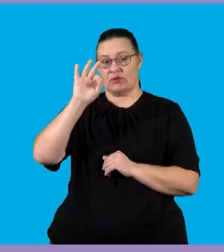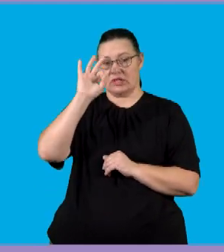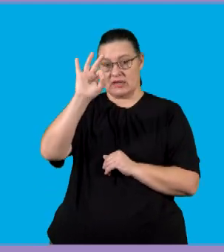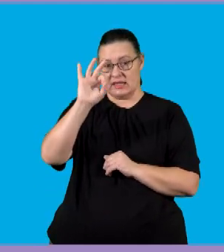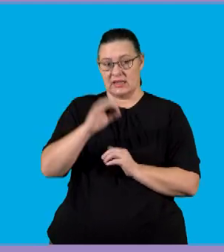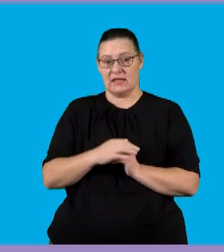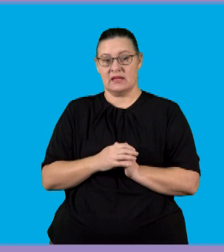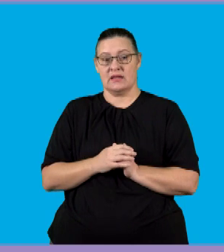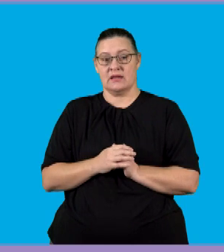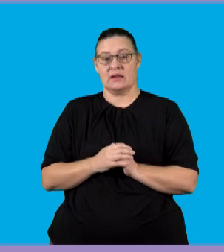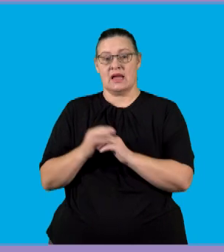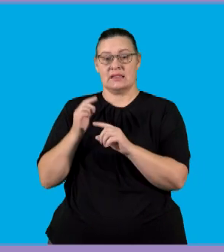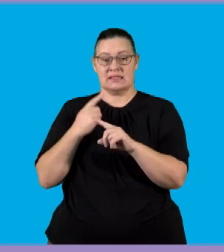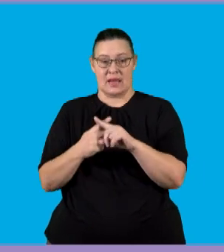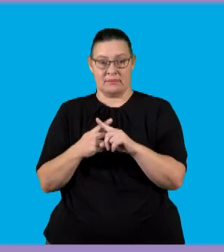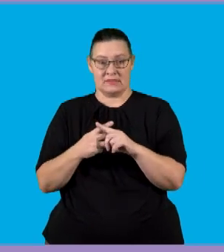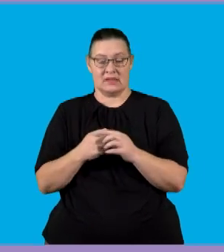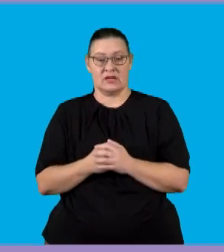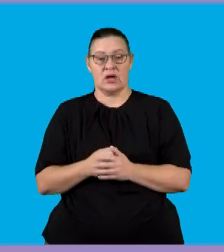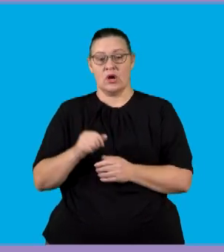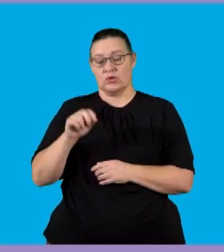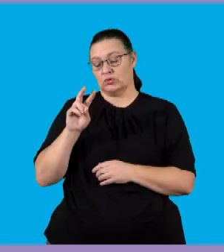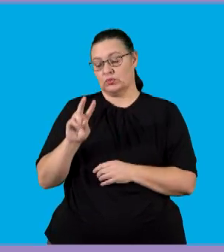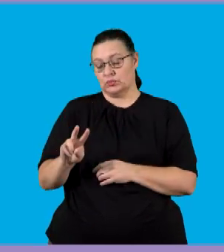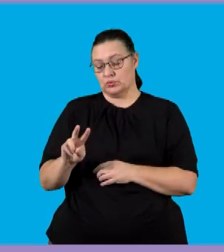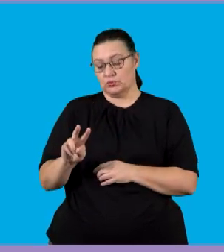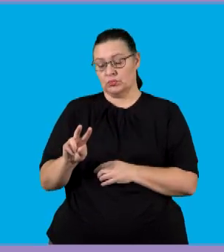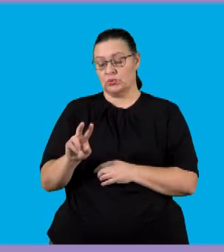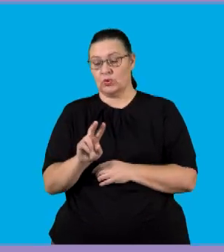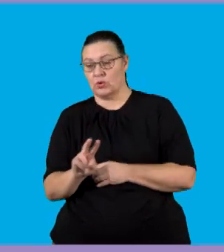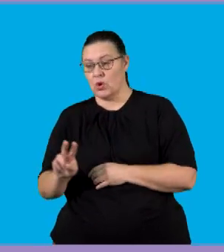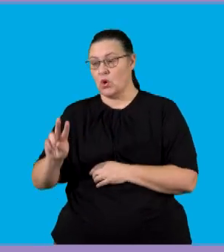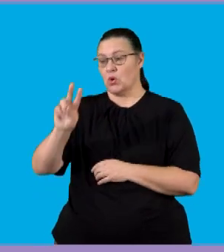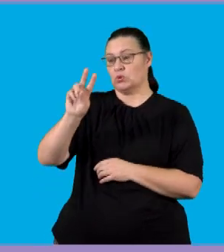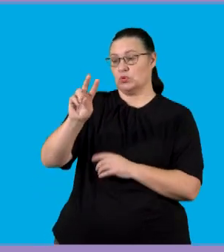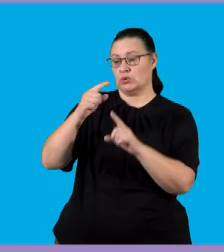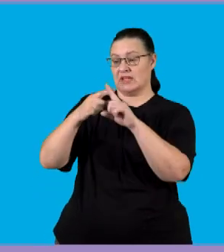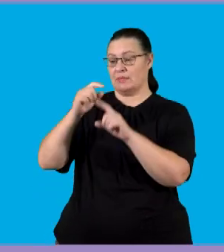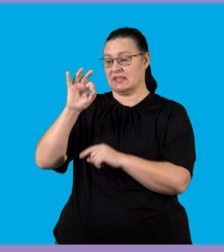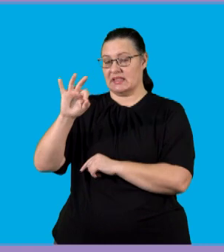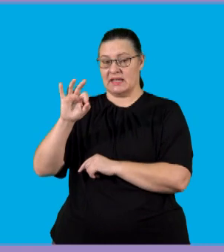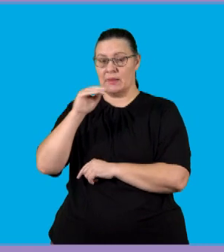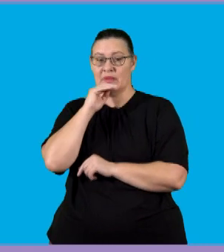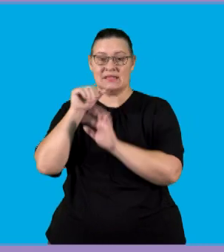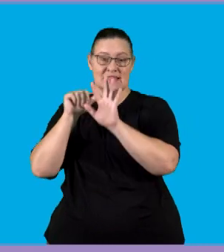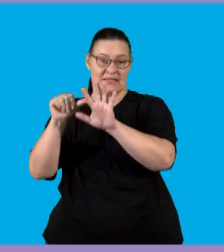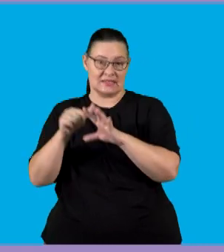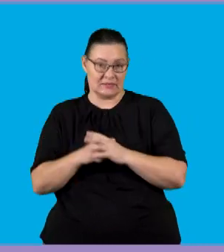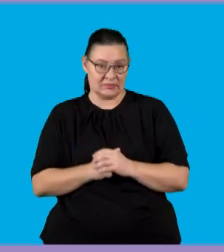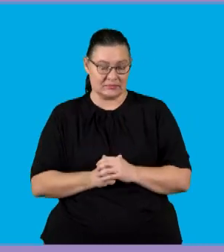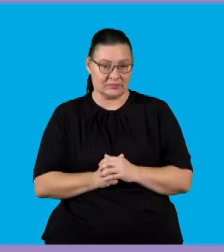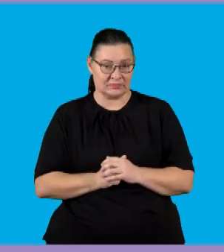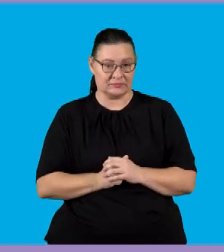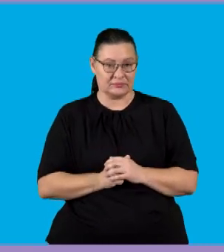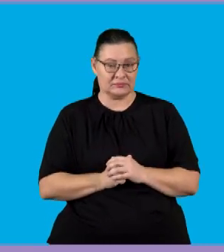exponent 3, because 1 times 3 is 3, and that is going to be multiplied by a 2, and that is going to give us